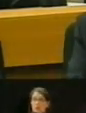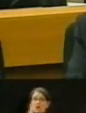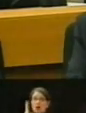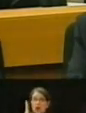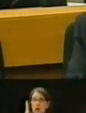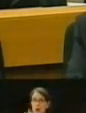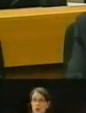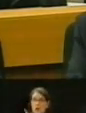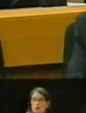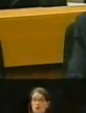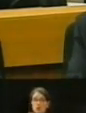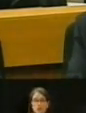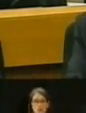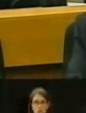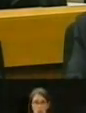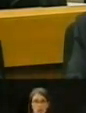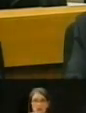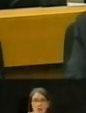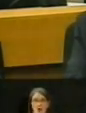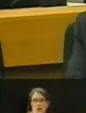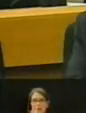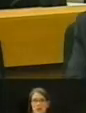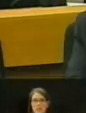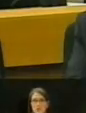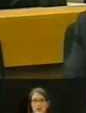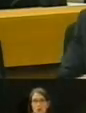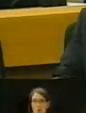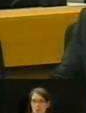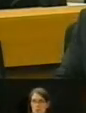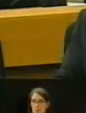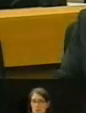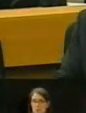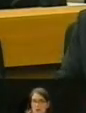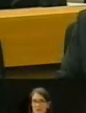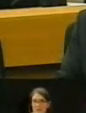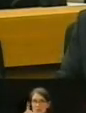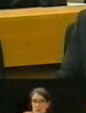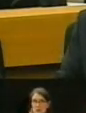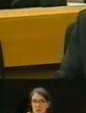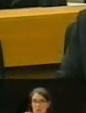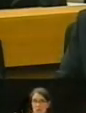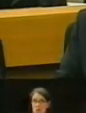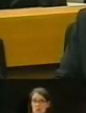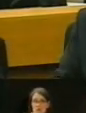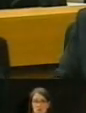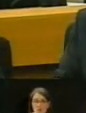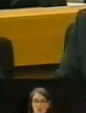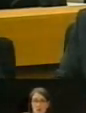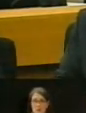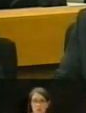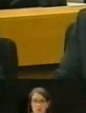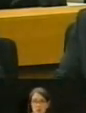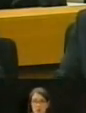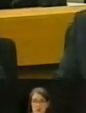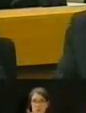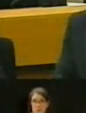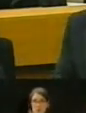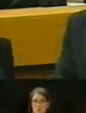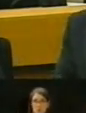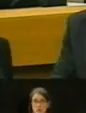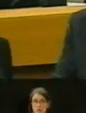August the 7th, 2008 election ballot. Now, we've appointed these people to serve when we appointed them